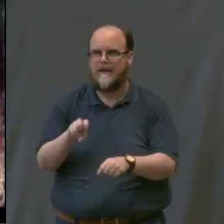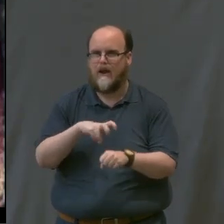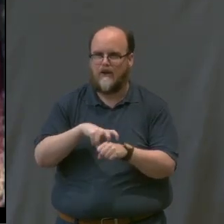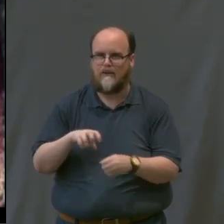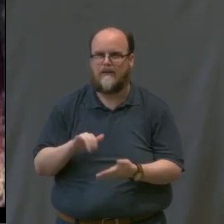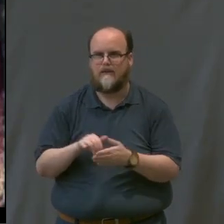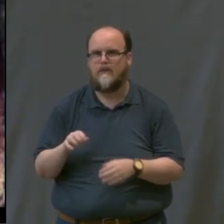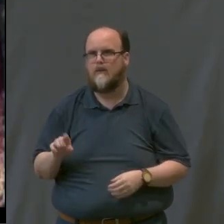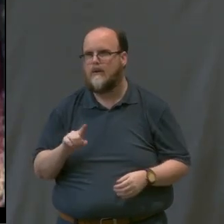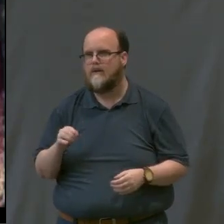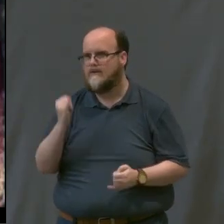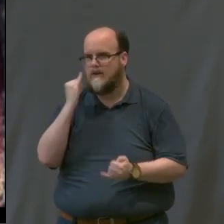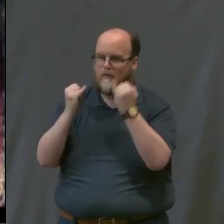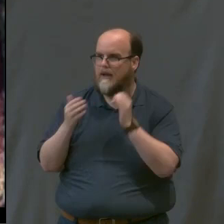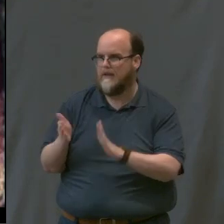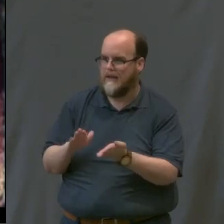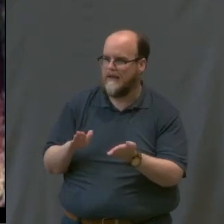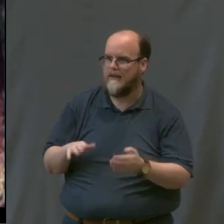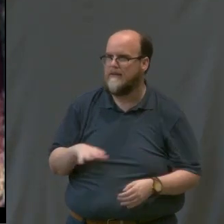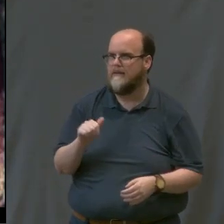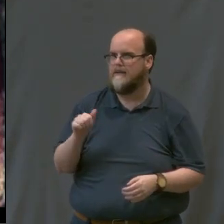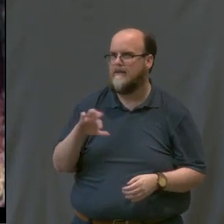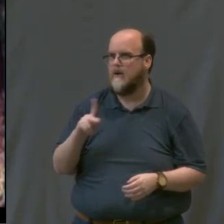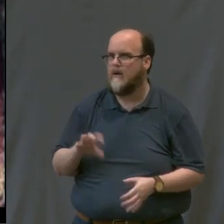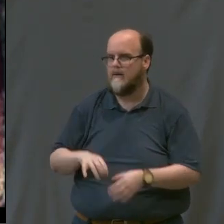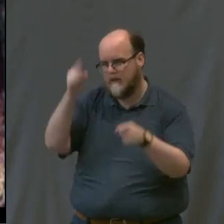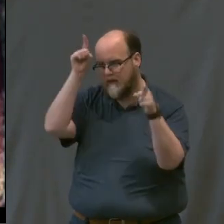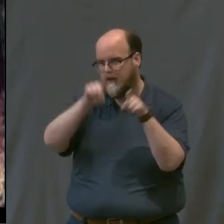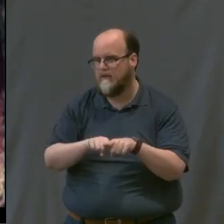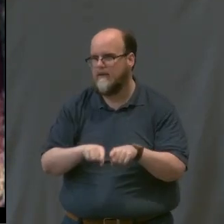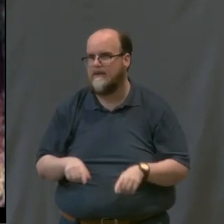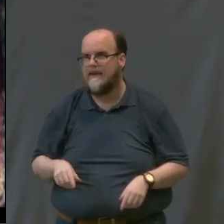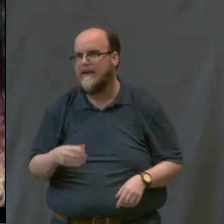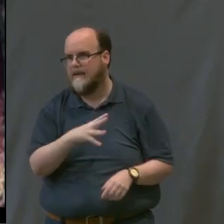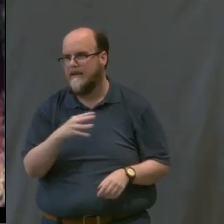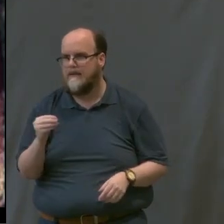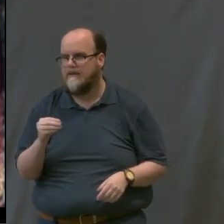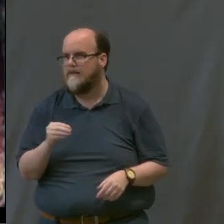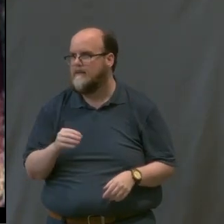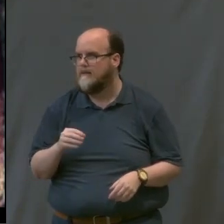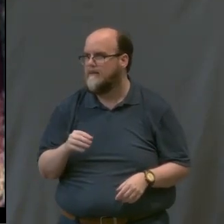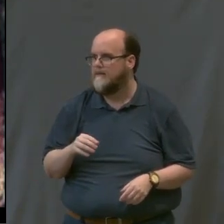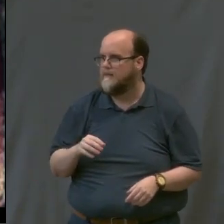where Jeremiah died, and the Ark of the Covenant, as well as